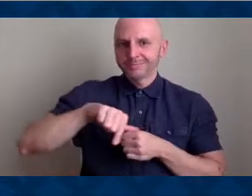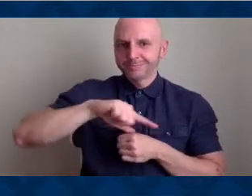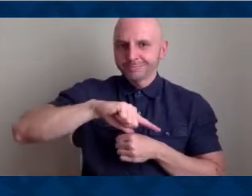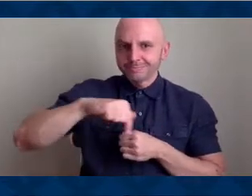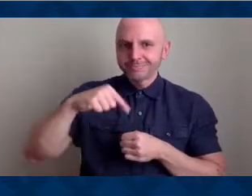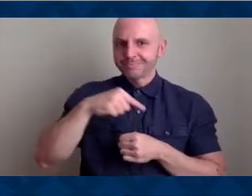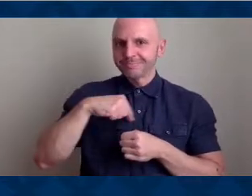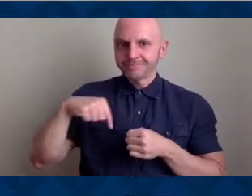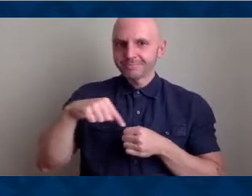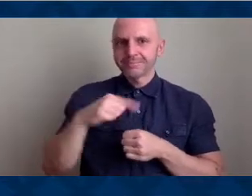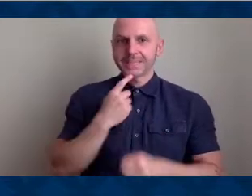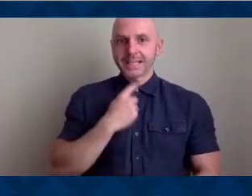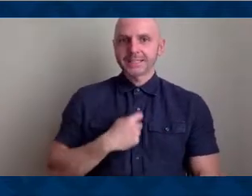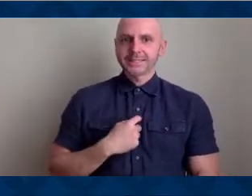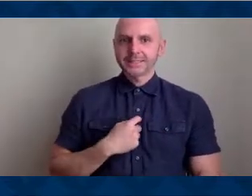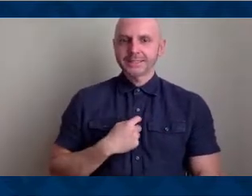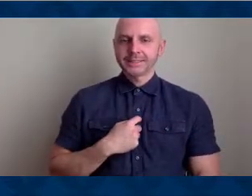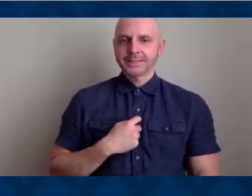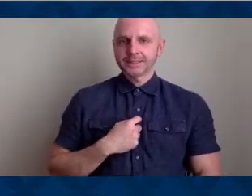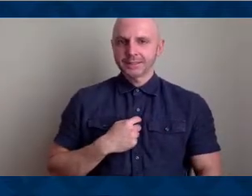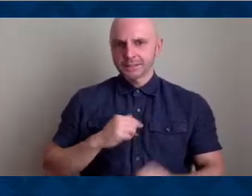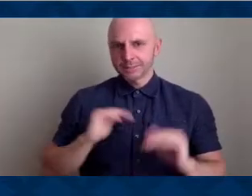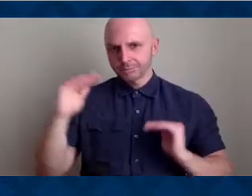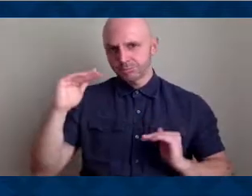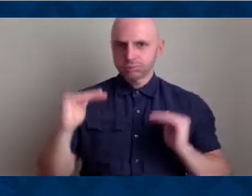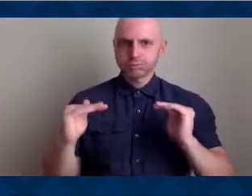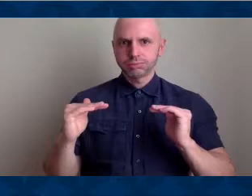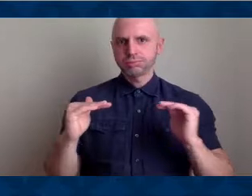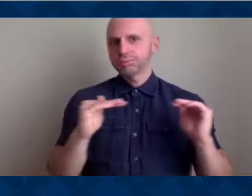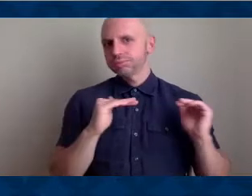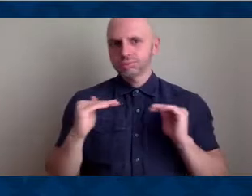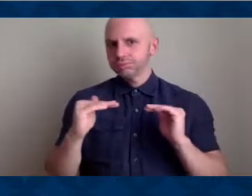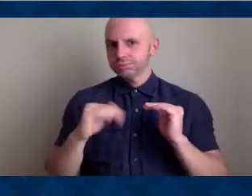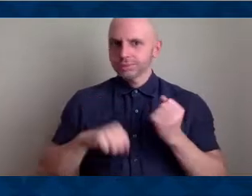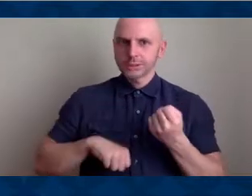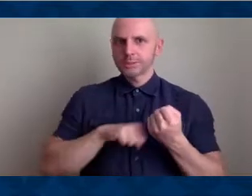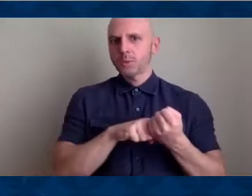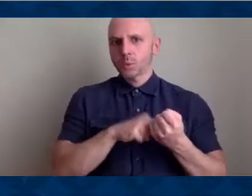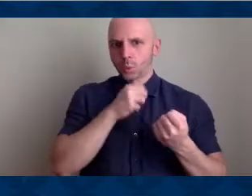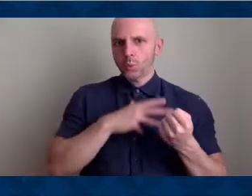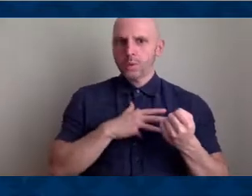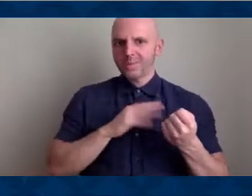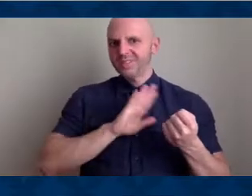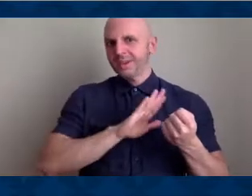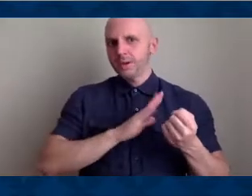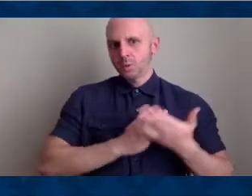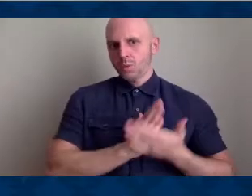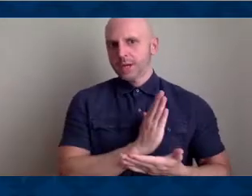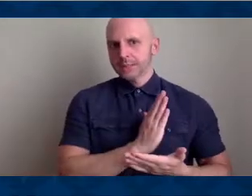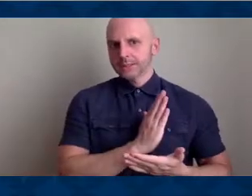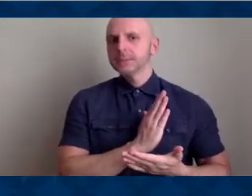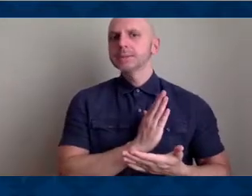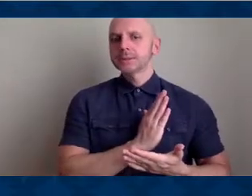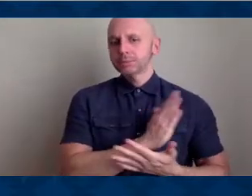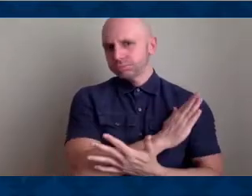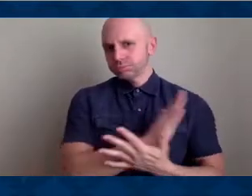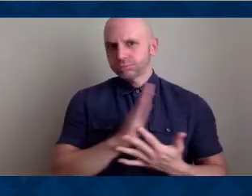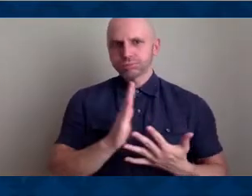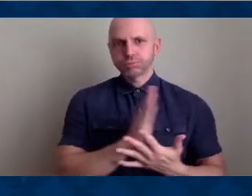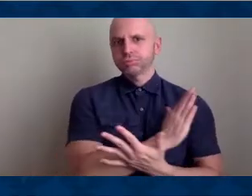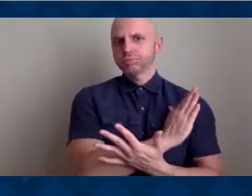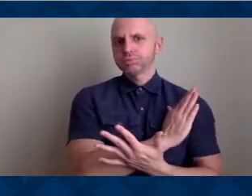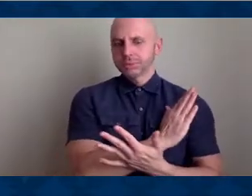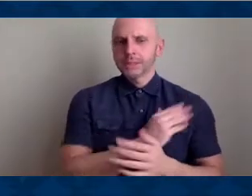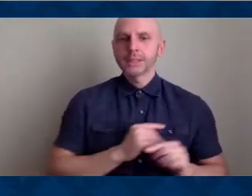tirelessly for access to justice, the rights of women in all contexts. And we're delighted to